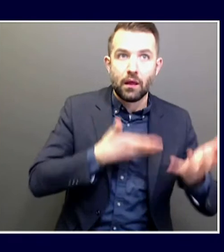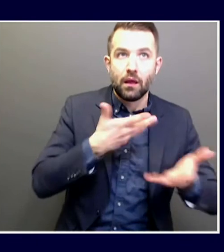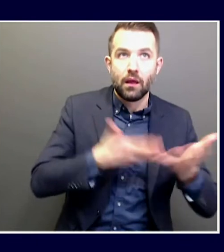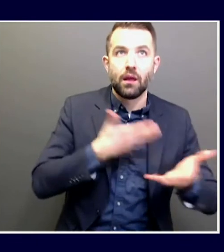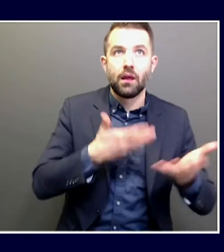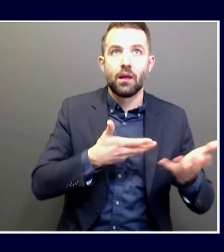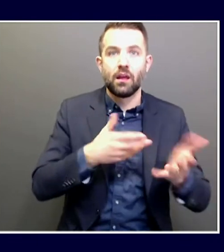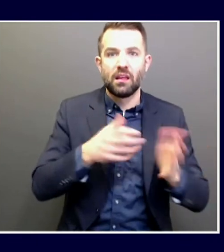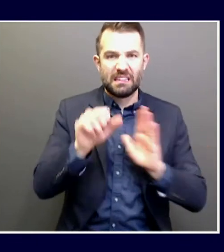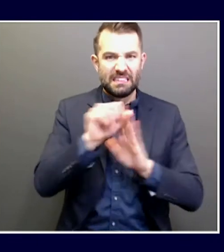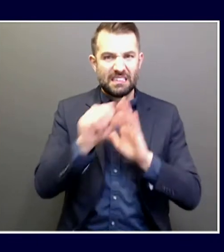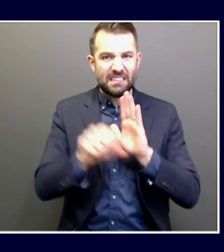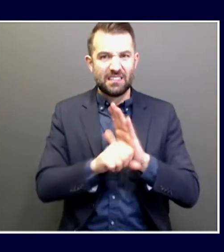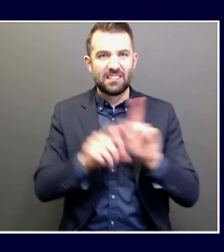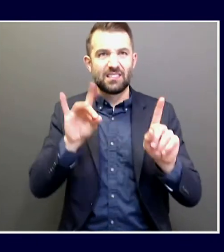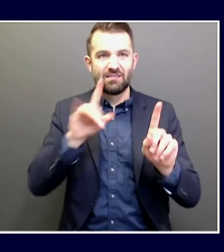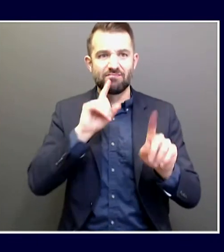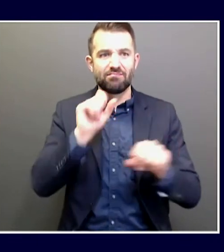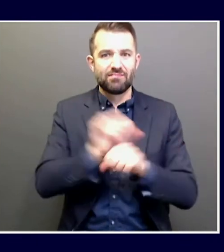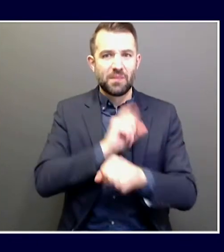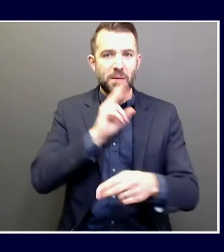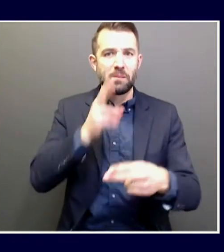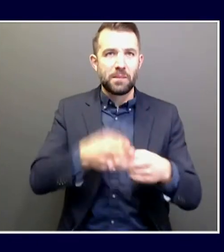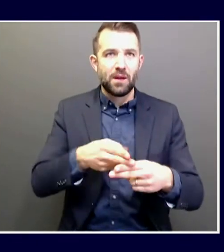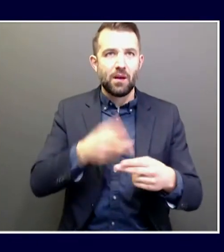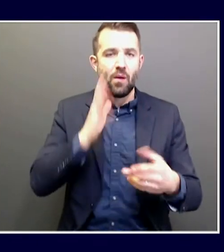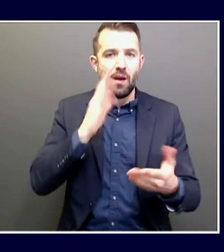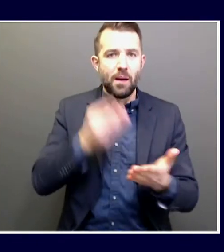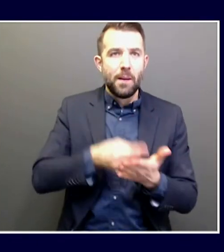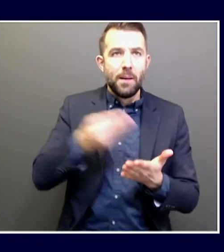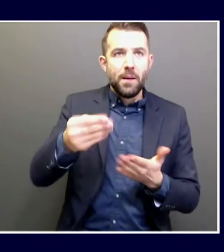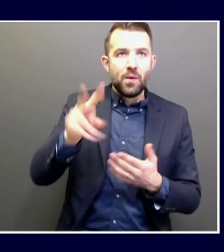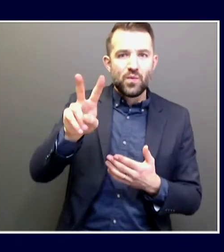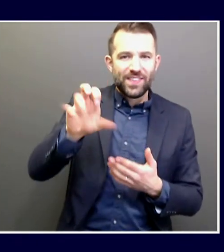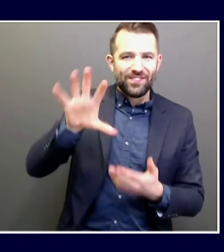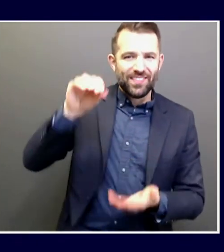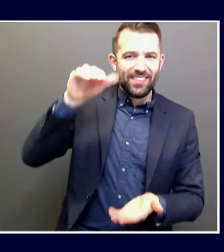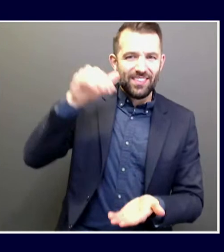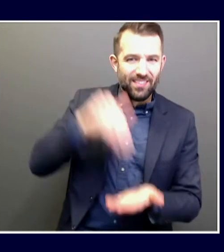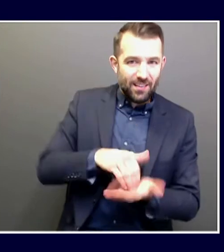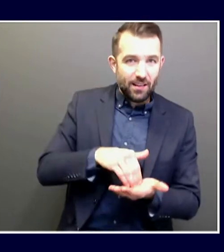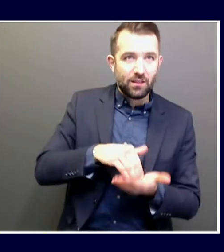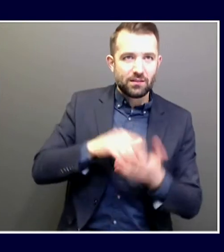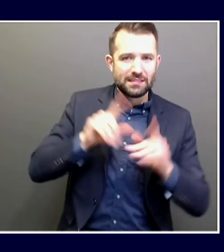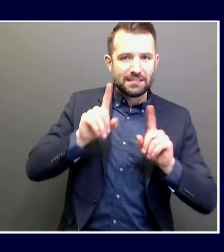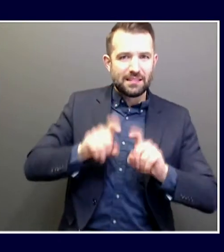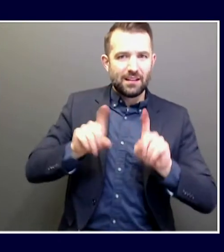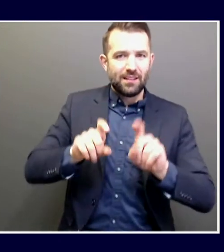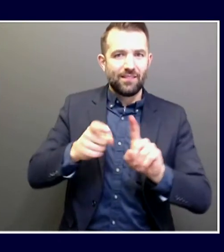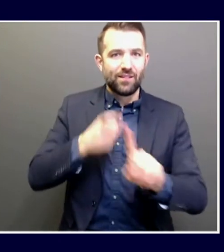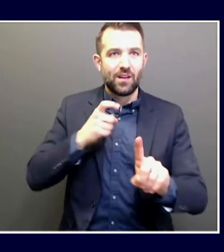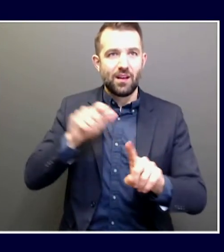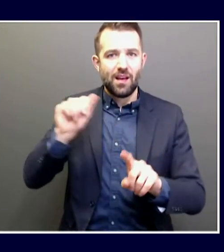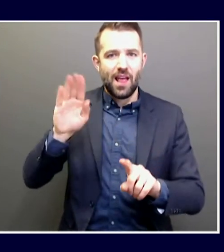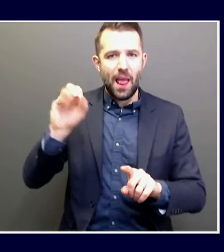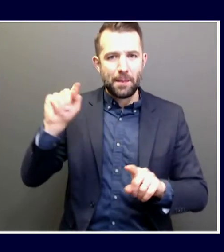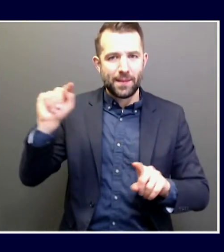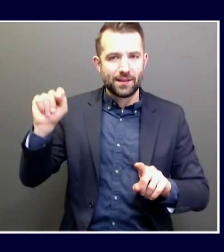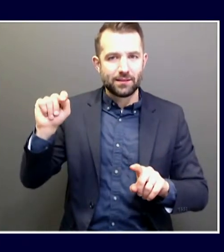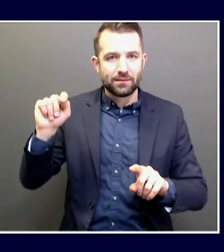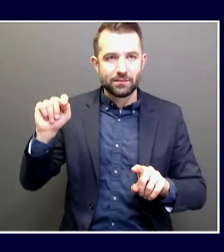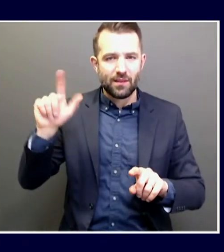purchasing about $250,000 from Abbott Labs. So what's being done to get those into the hands of Mainers soon?